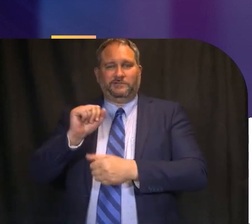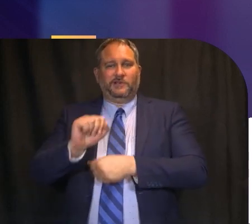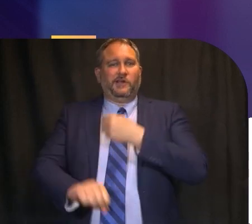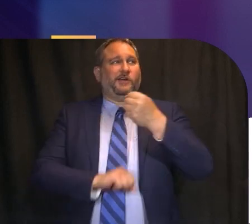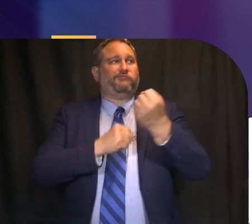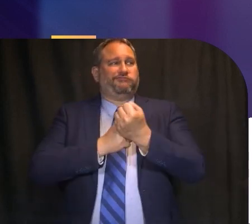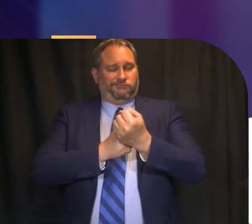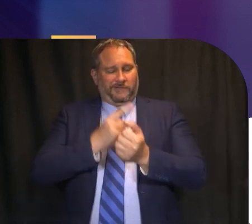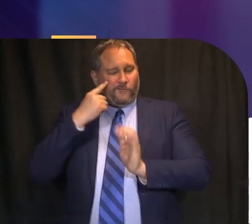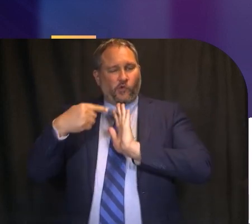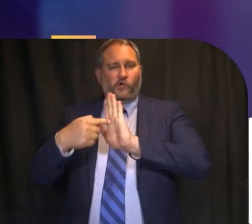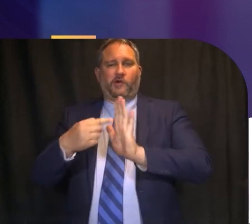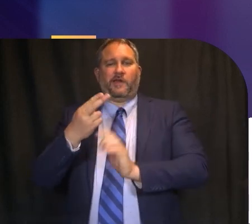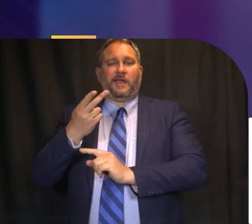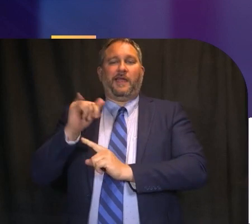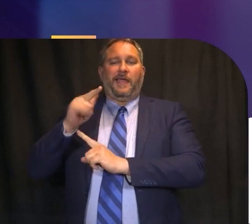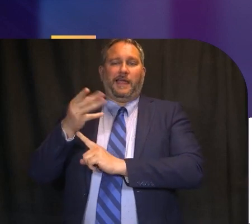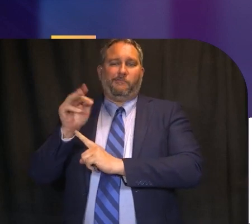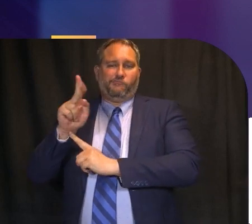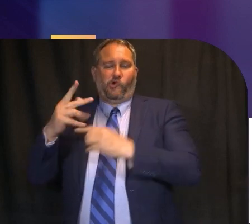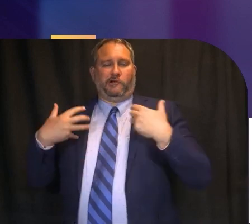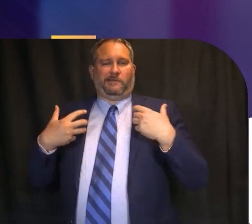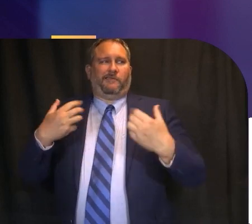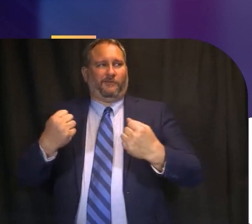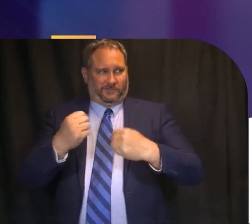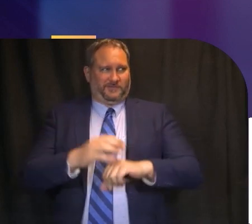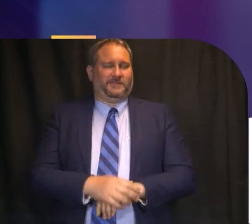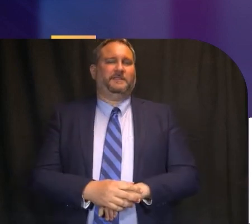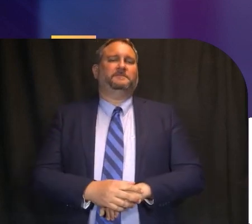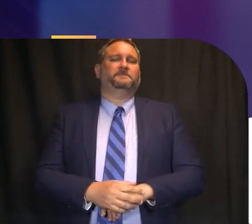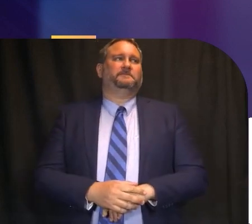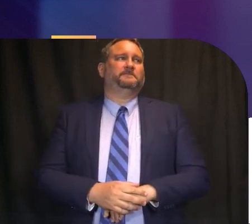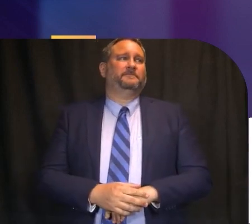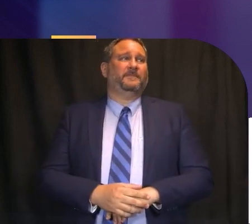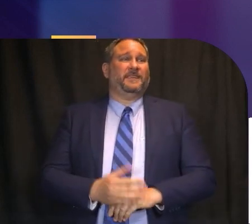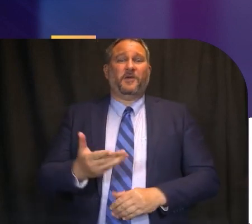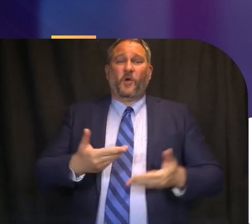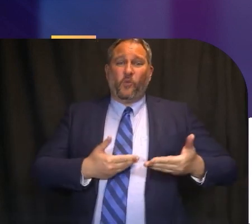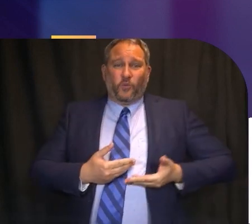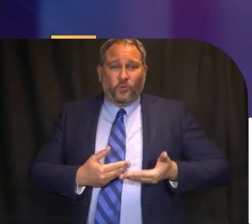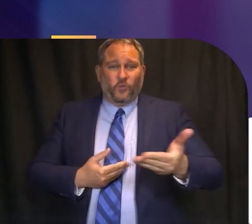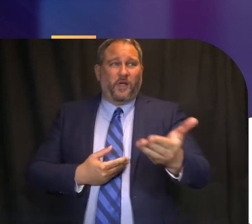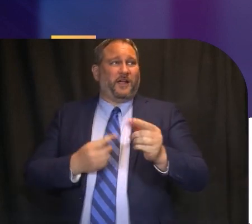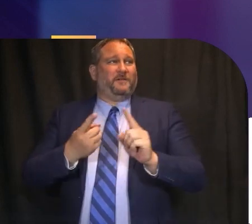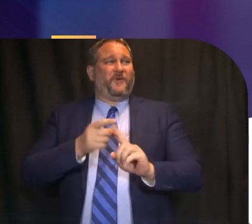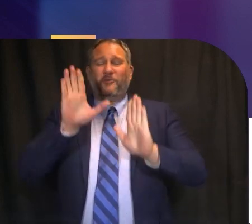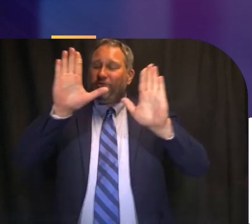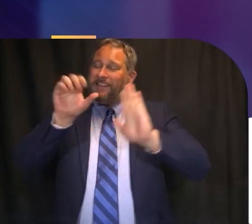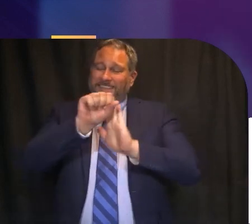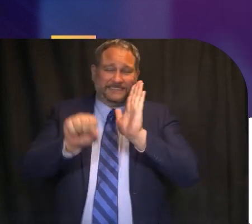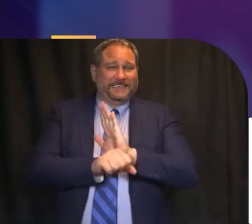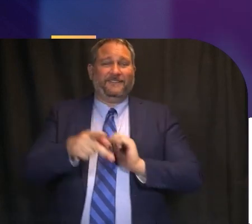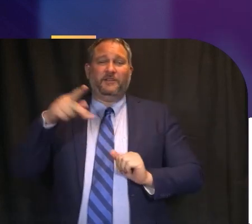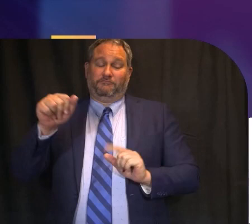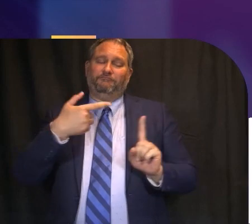Let's welcome from the great state of Pennsylvania, Senator Bob Casey.